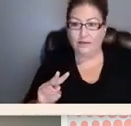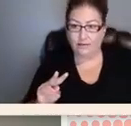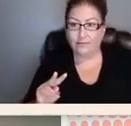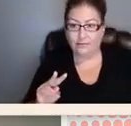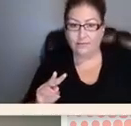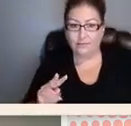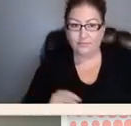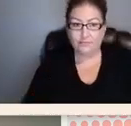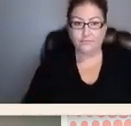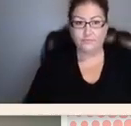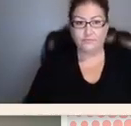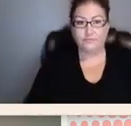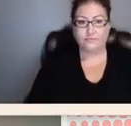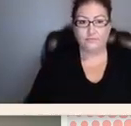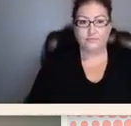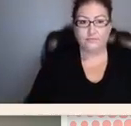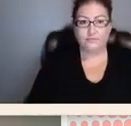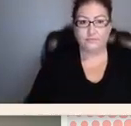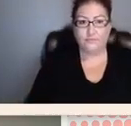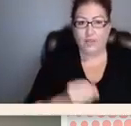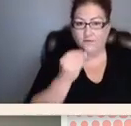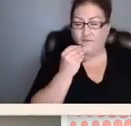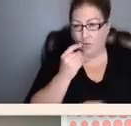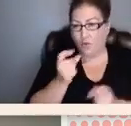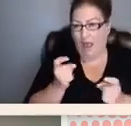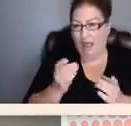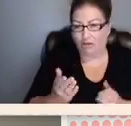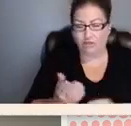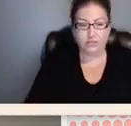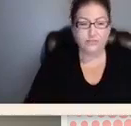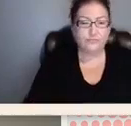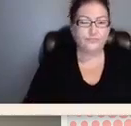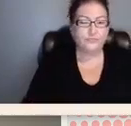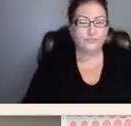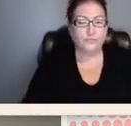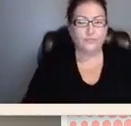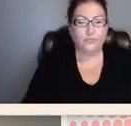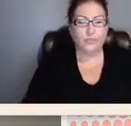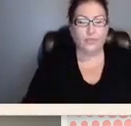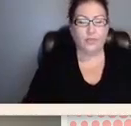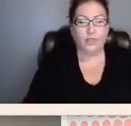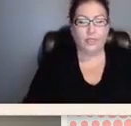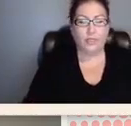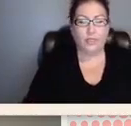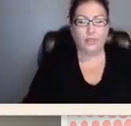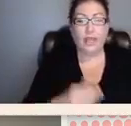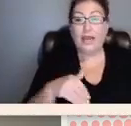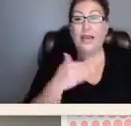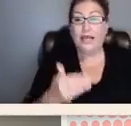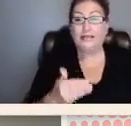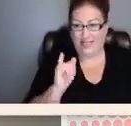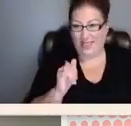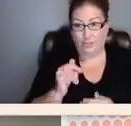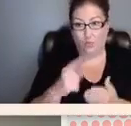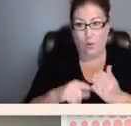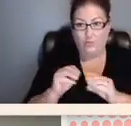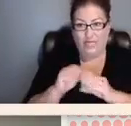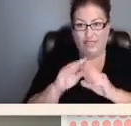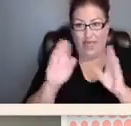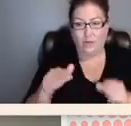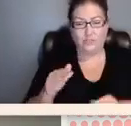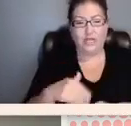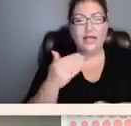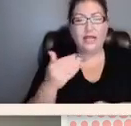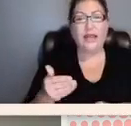handlers. Next slide. Next bullet. That's what was in the House. Next